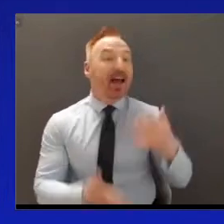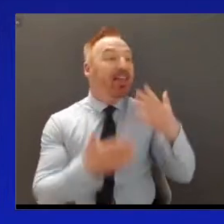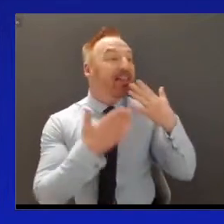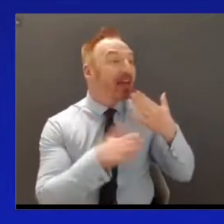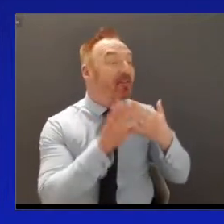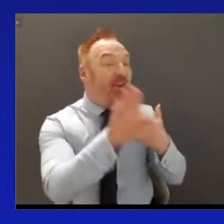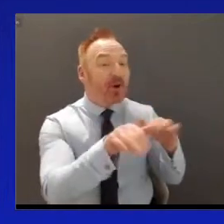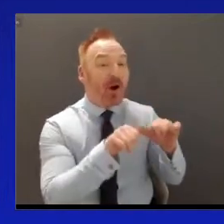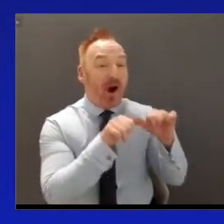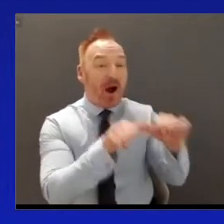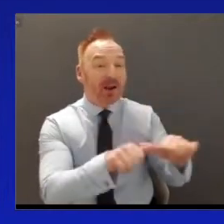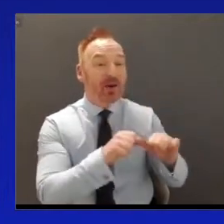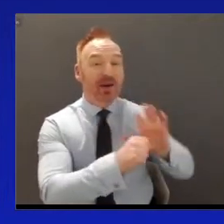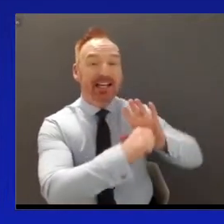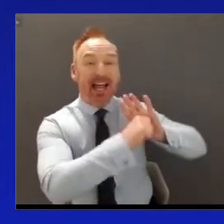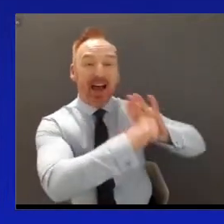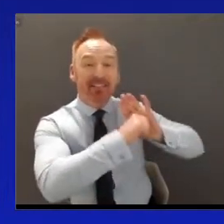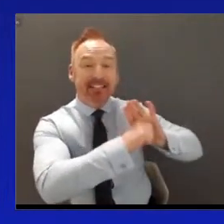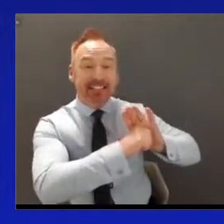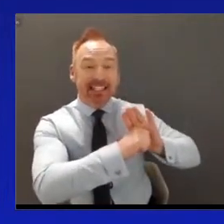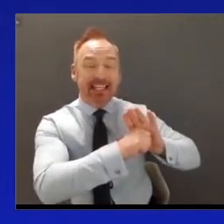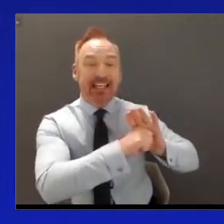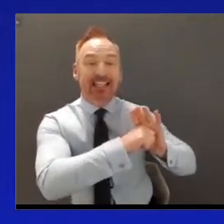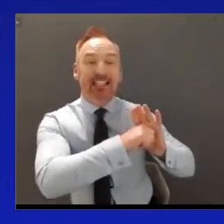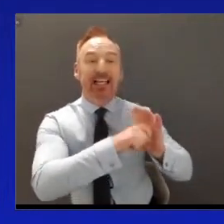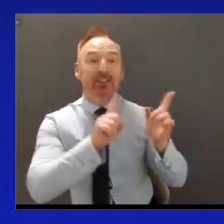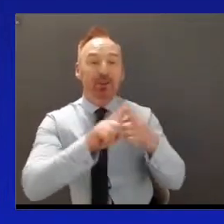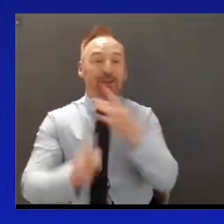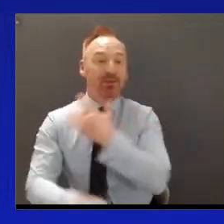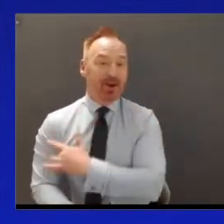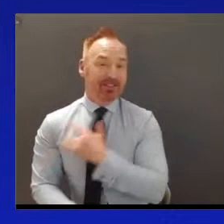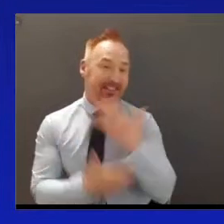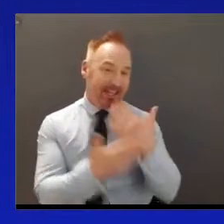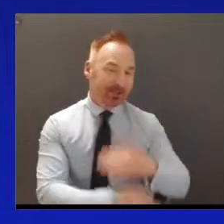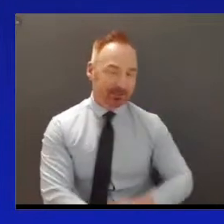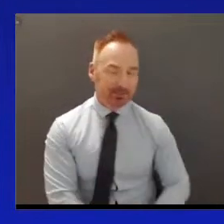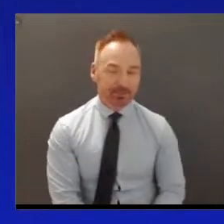Advocacy towards the province on this. Thank you.